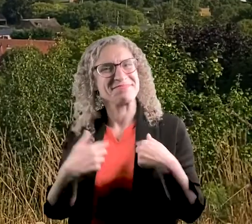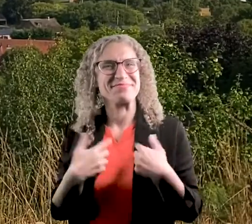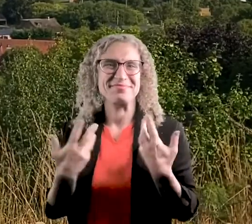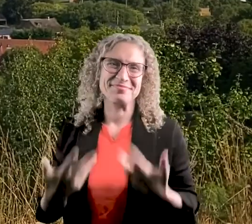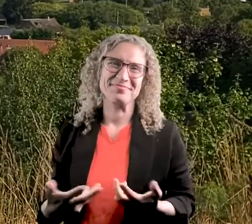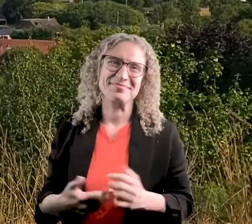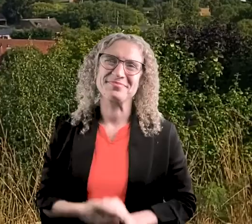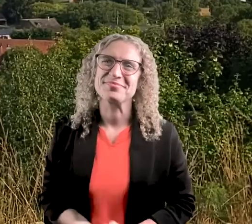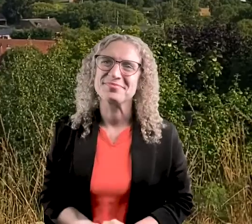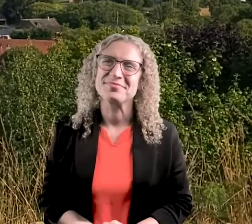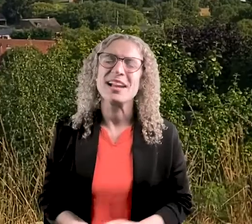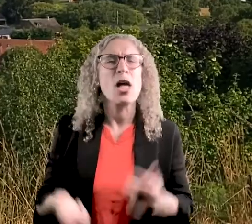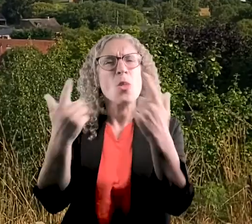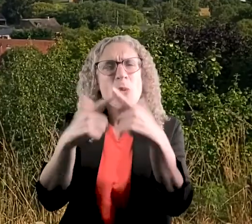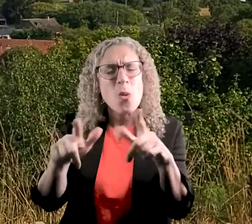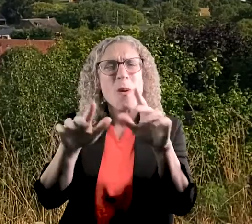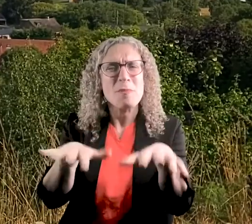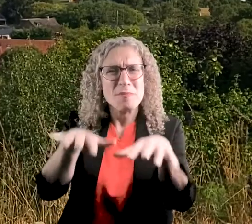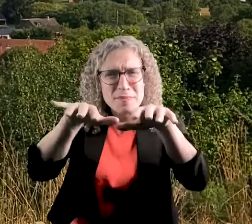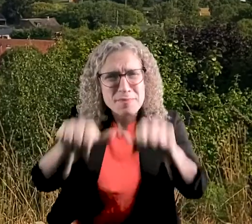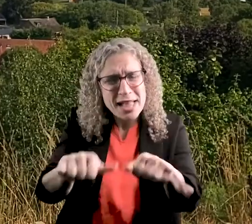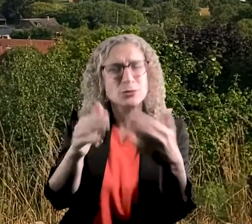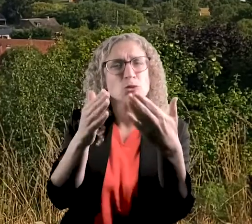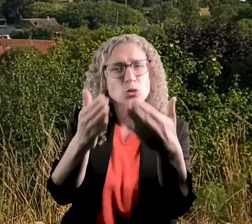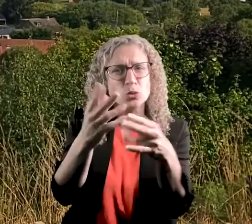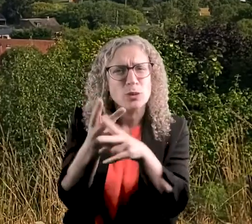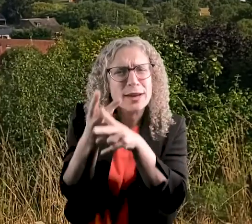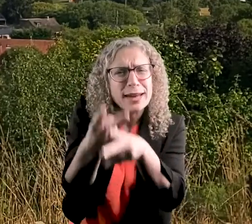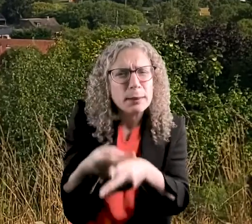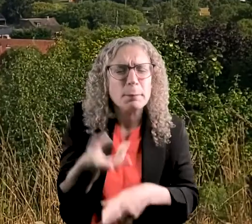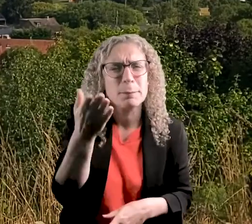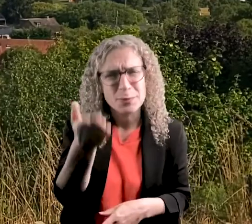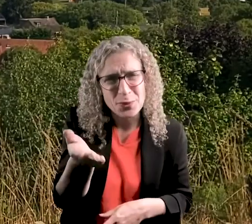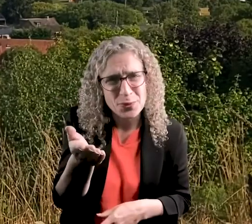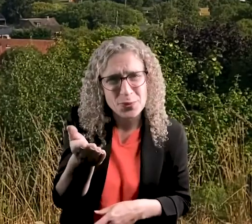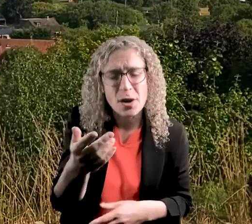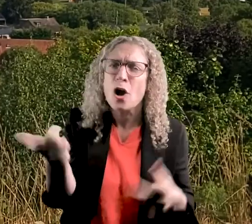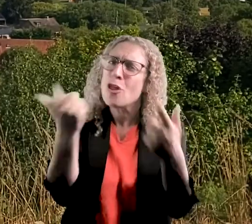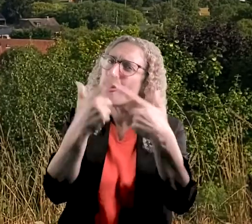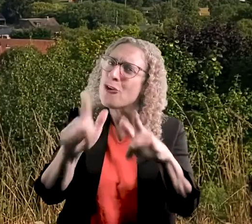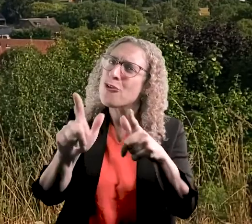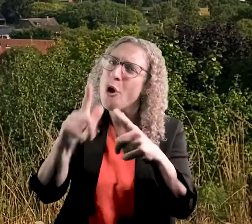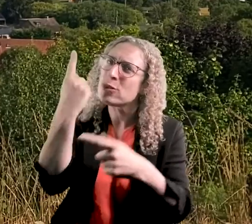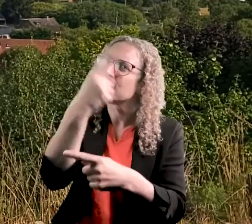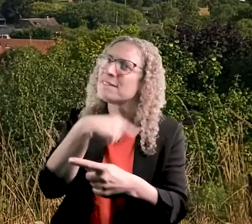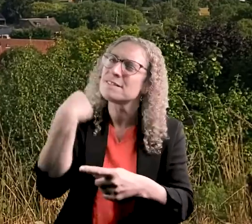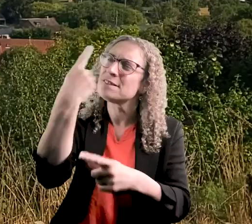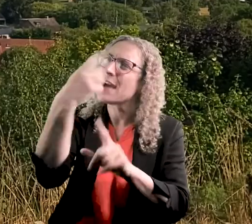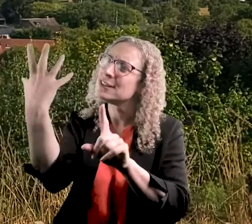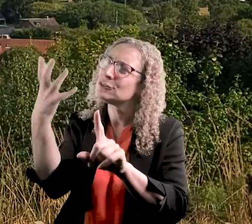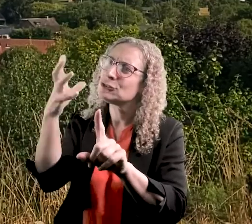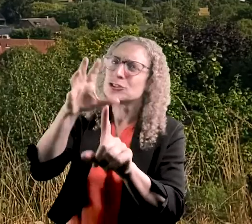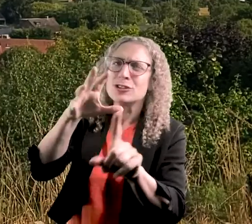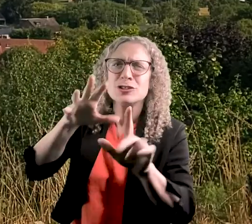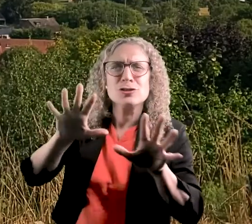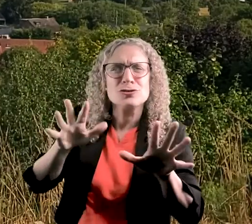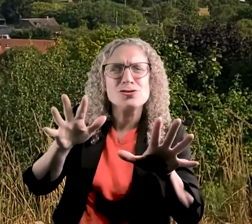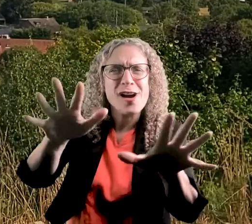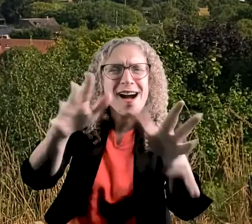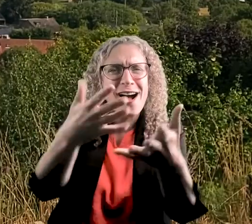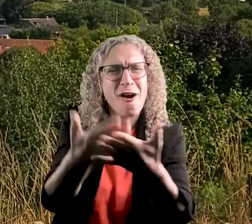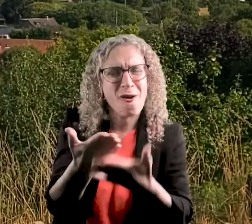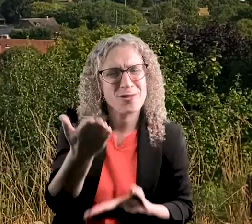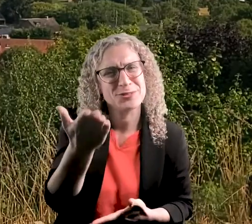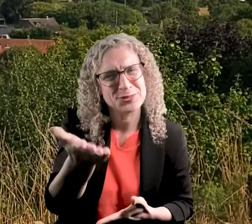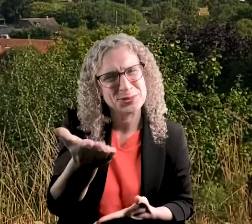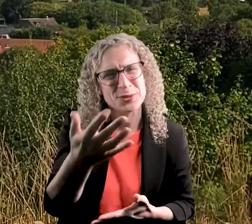together. The Lord bless you and keep you. The Lord make his face to